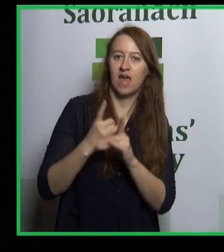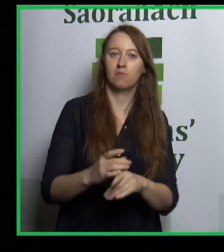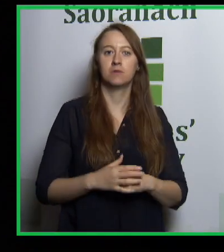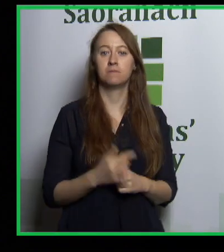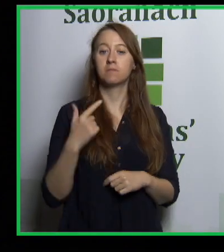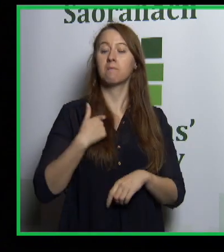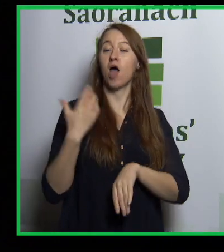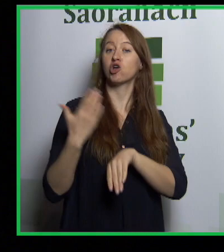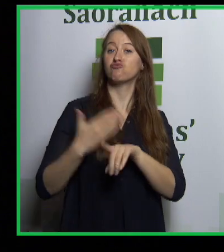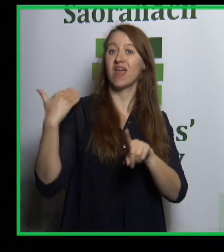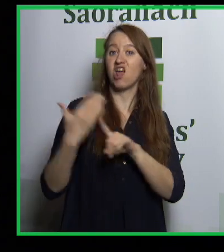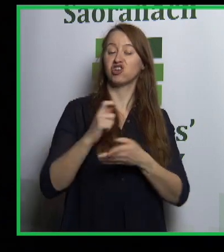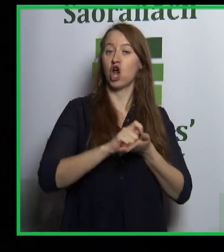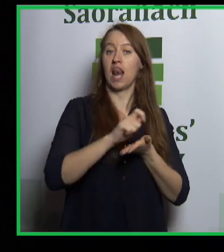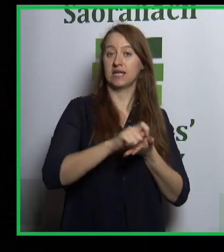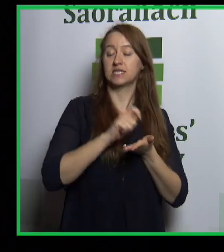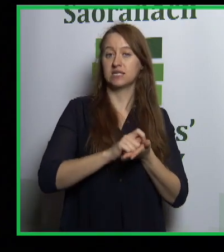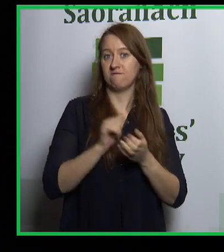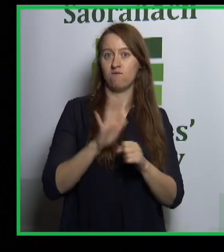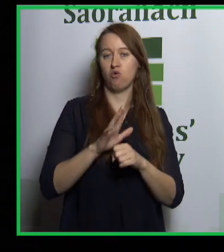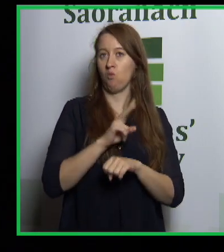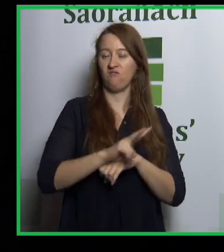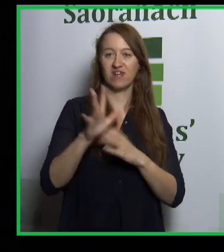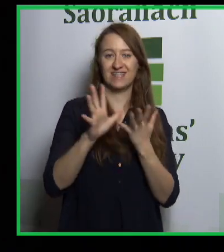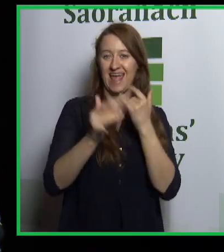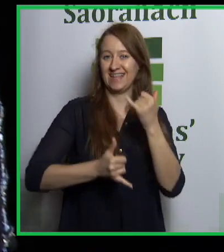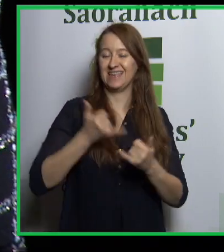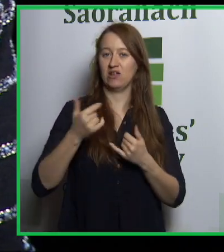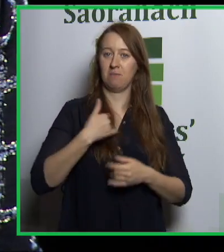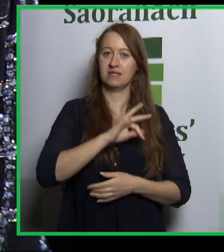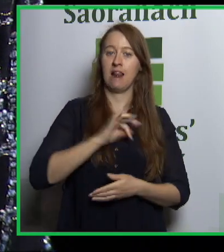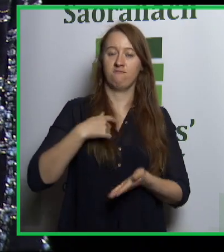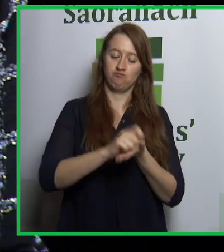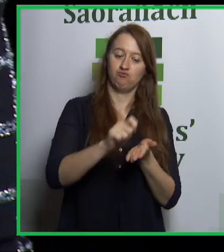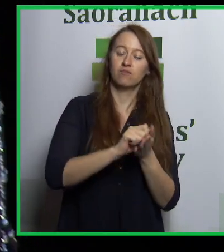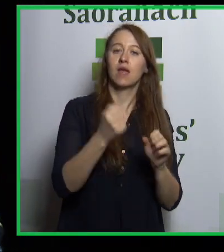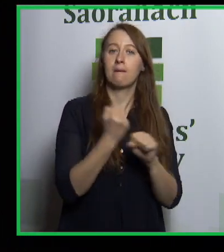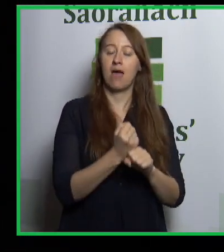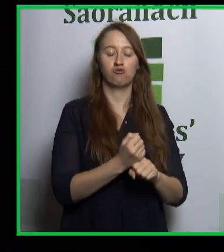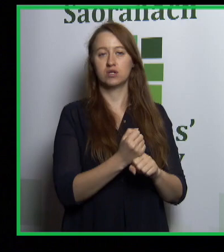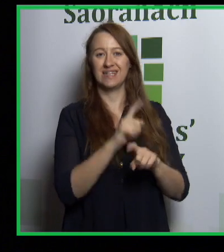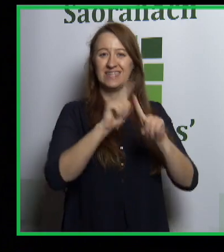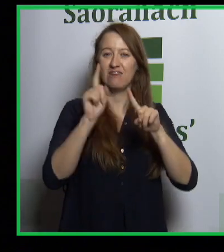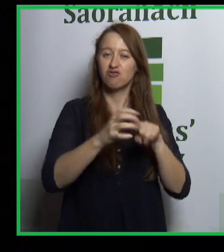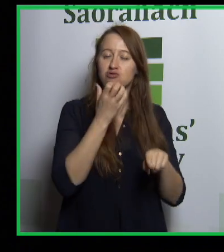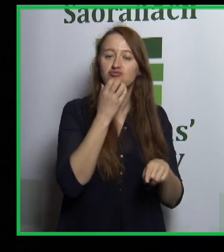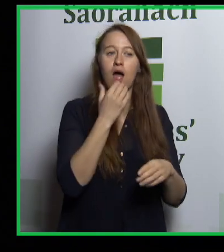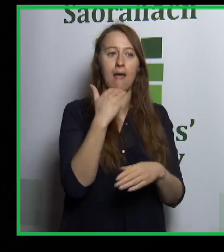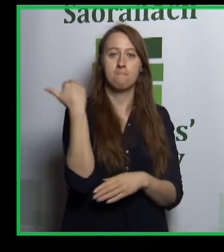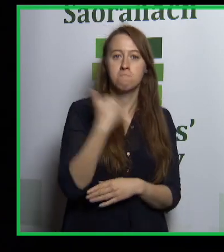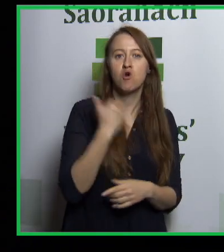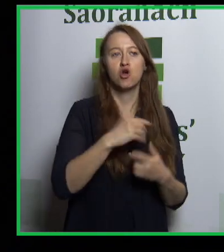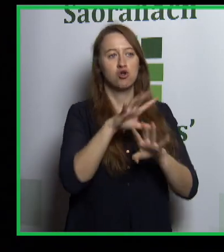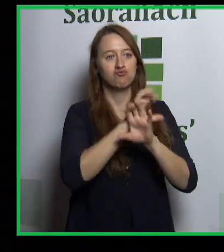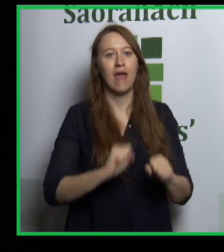career in journalism as a legal affairs editor covering our courts, murder, rape, manslaughter, family law courts, and I